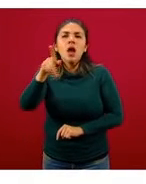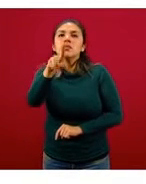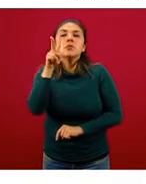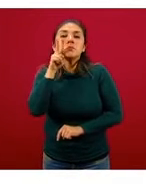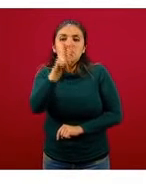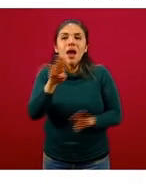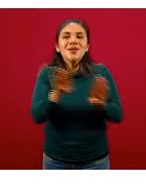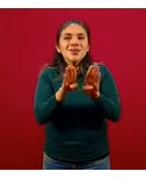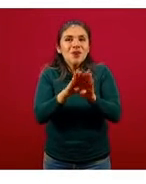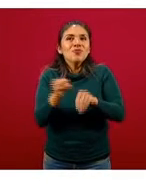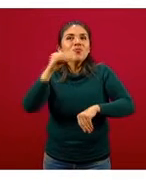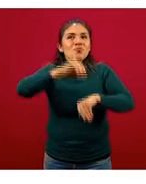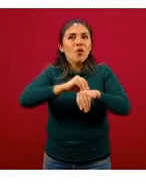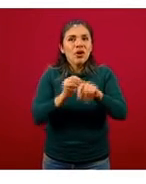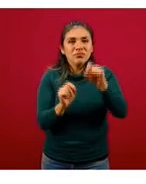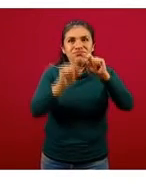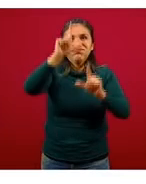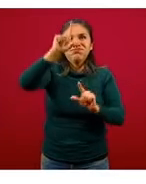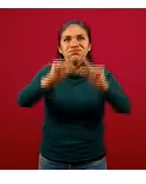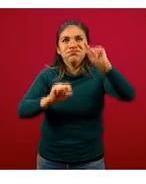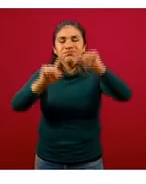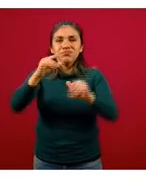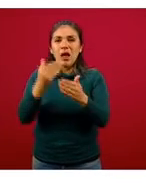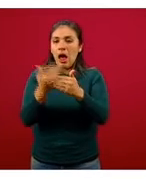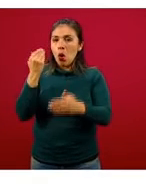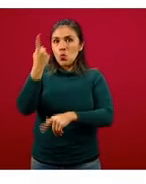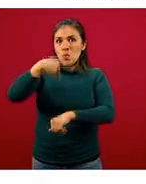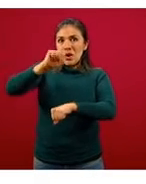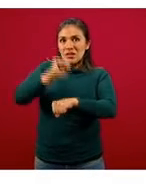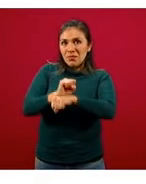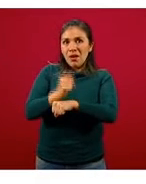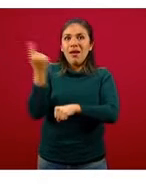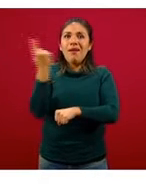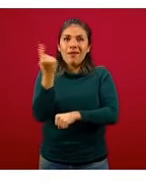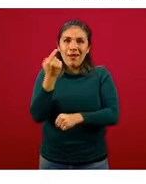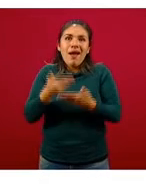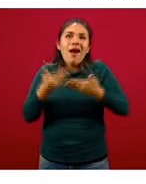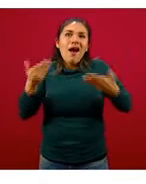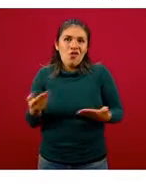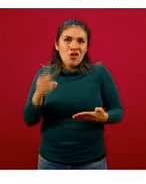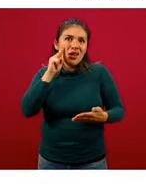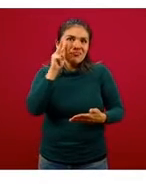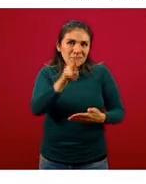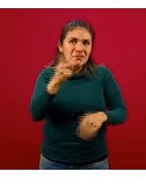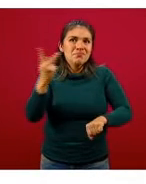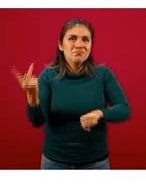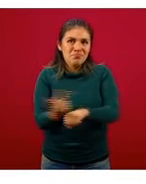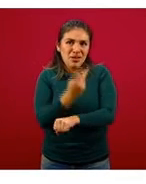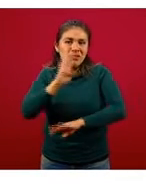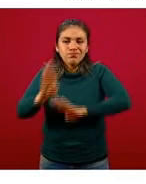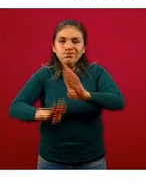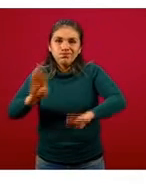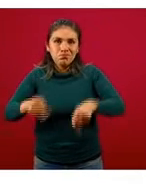either confirm or deny that they were caused by COVID-19. We have